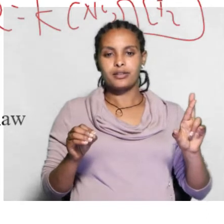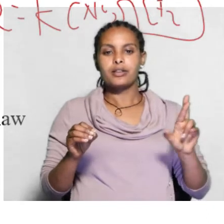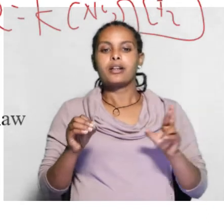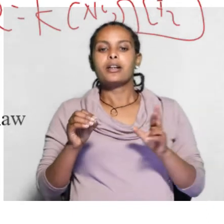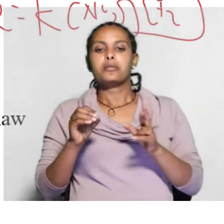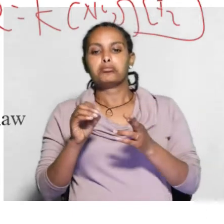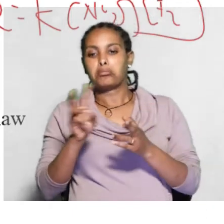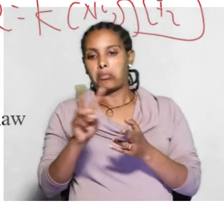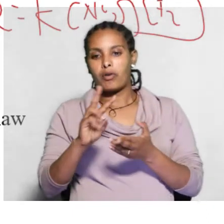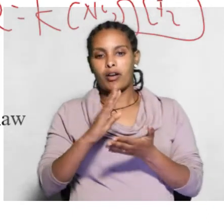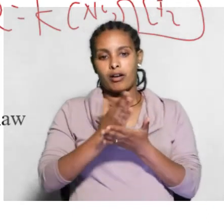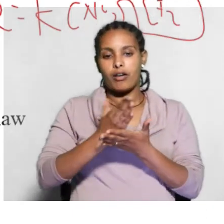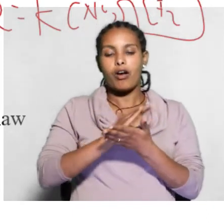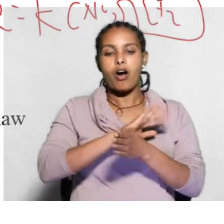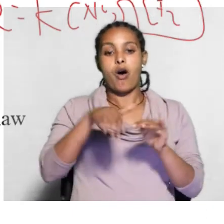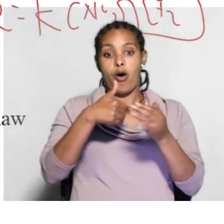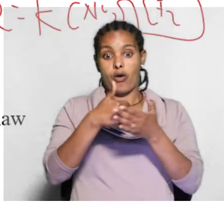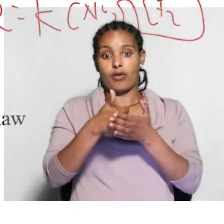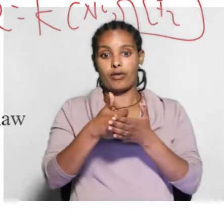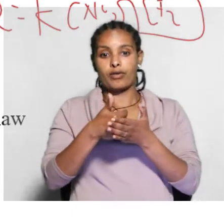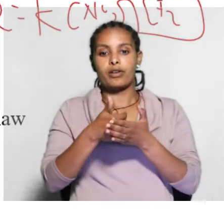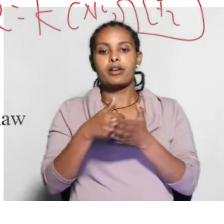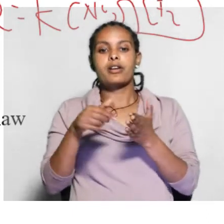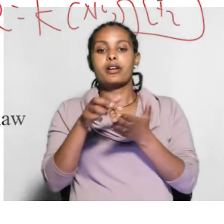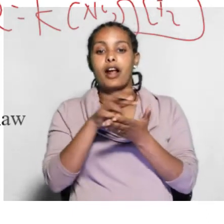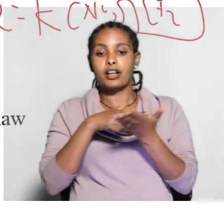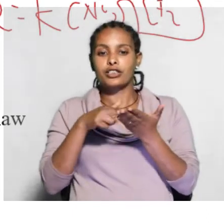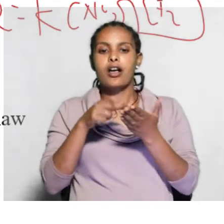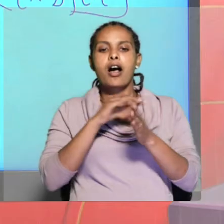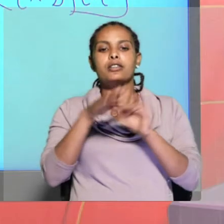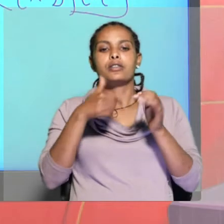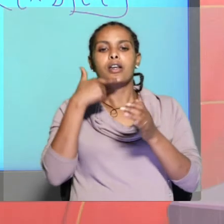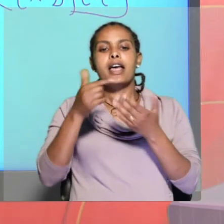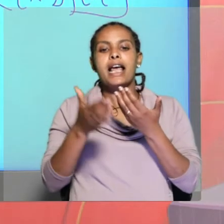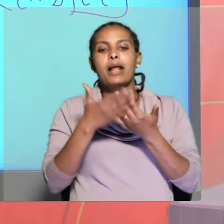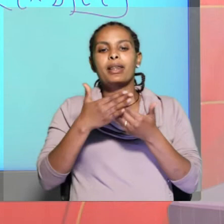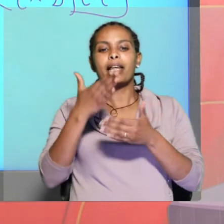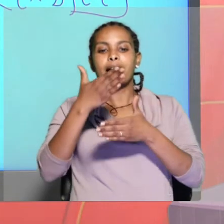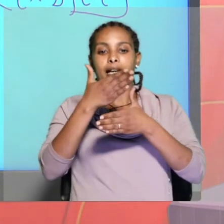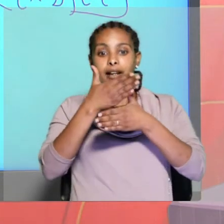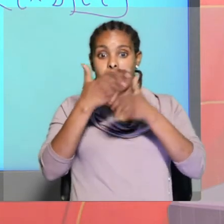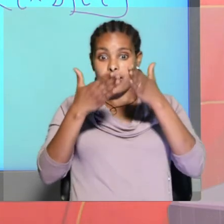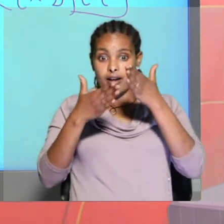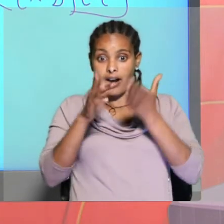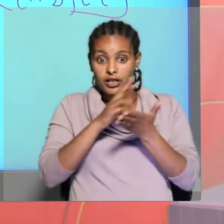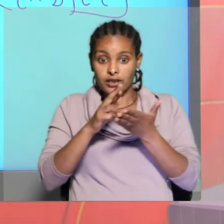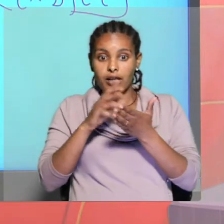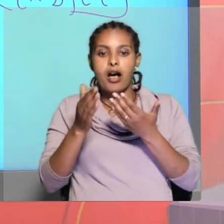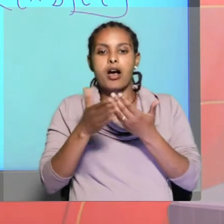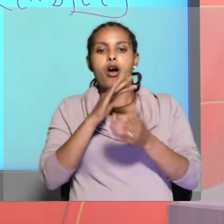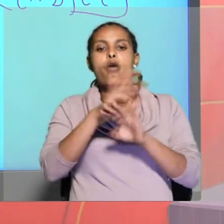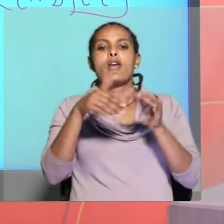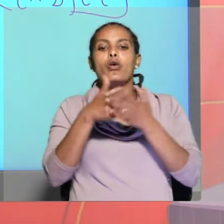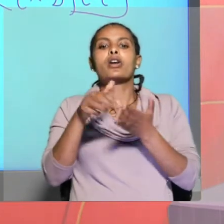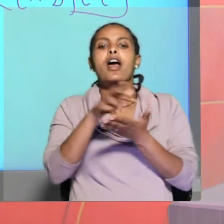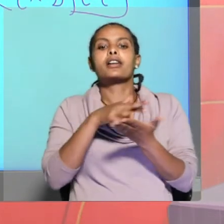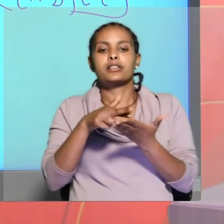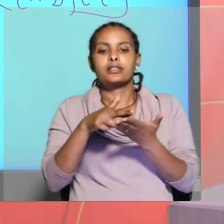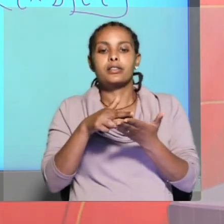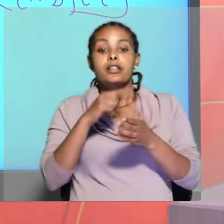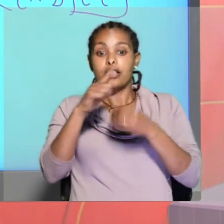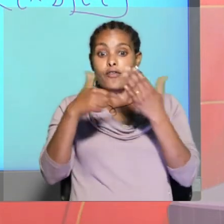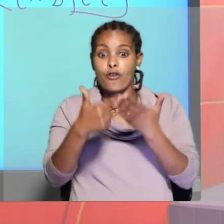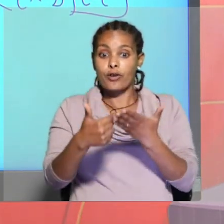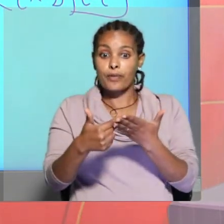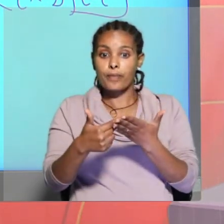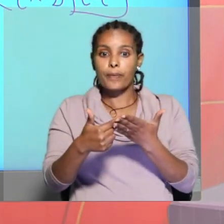not appear in the overall reaction. As we said, elementary reactions add up to give overall reaction.